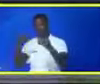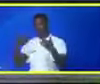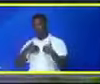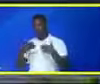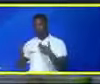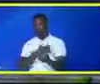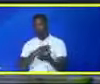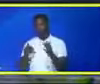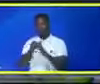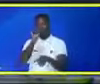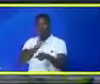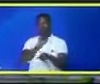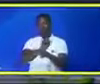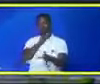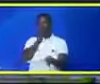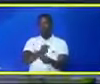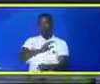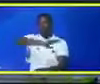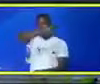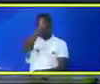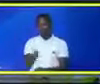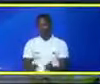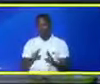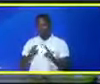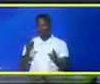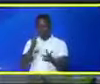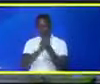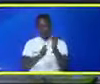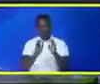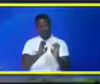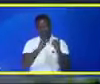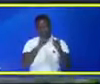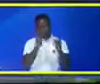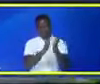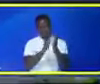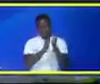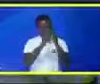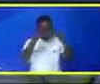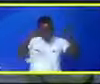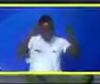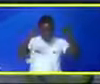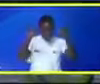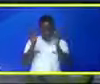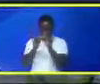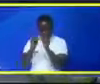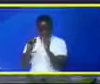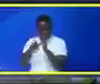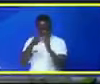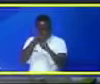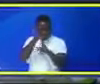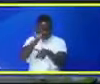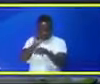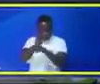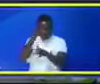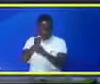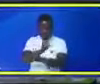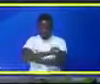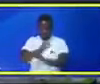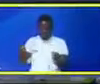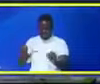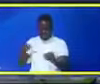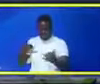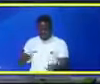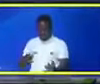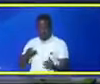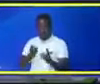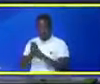of employment never comes. So you find people within that family, but doors are not opening. I stand here tonight